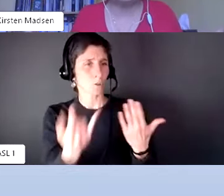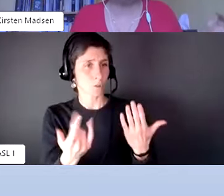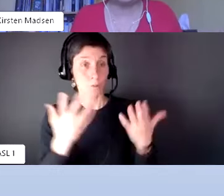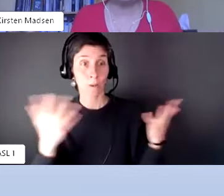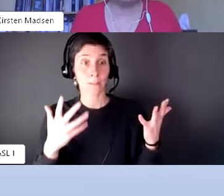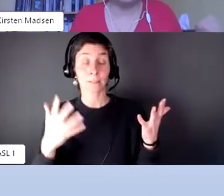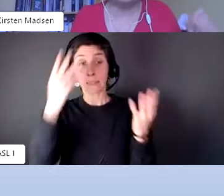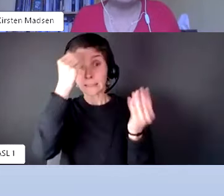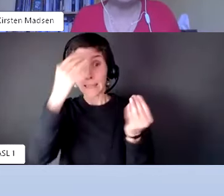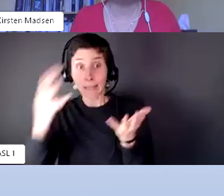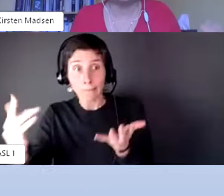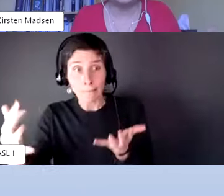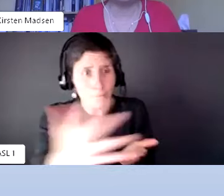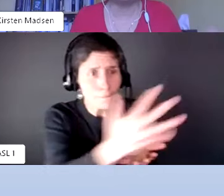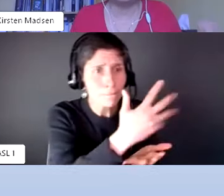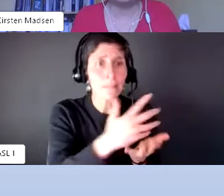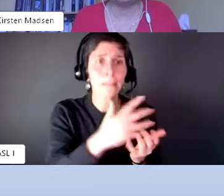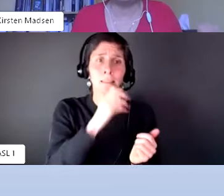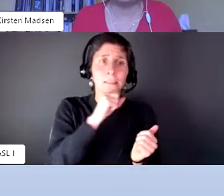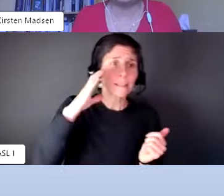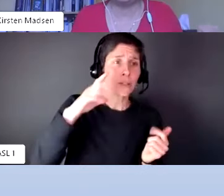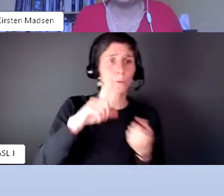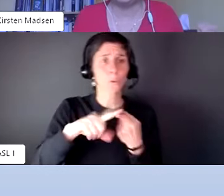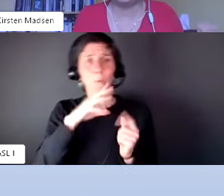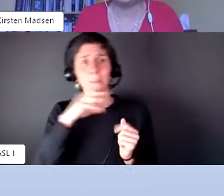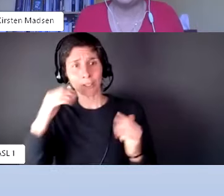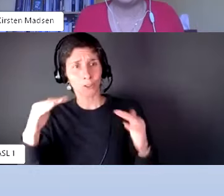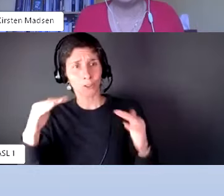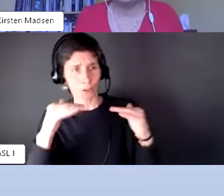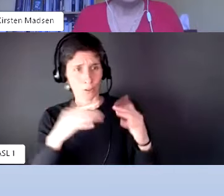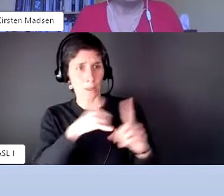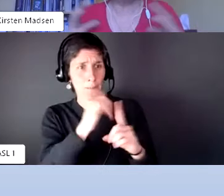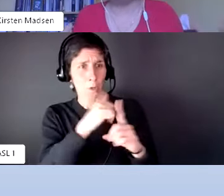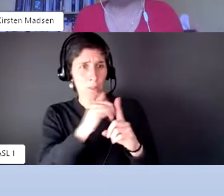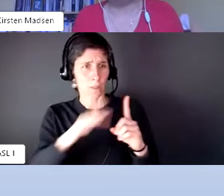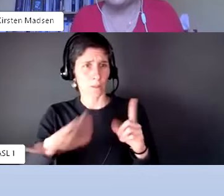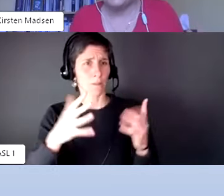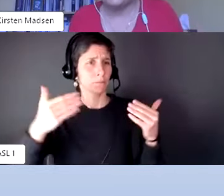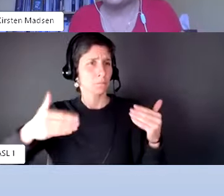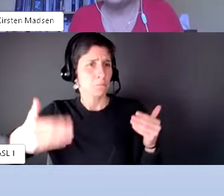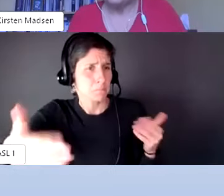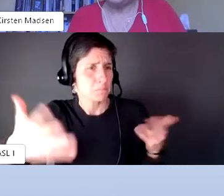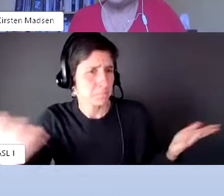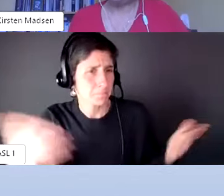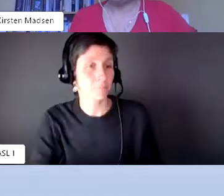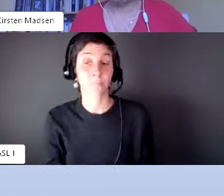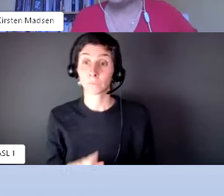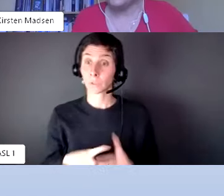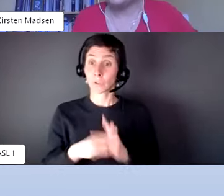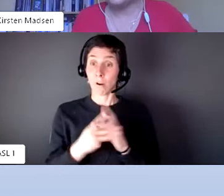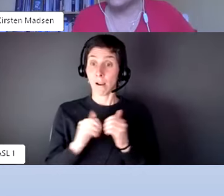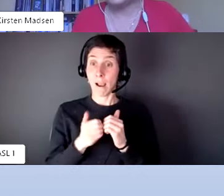collect data on the prevalence and nature of senior-to-senior bullying in Ontario. It all began because people